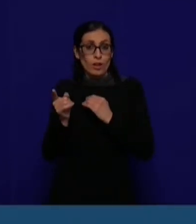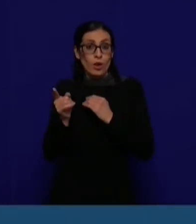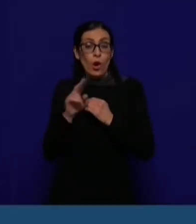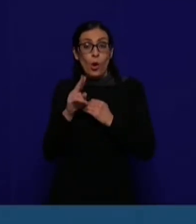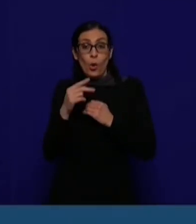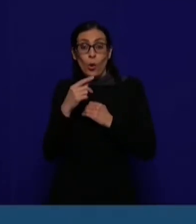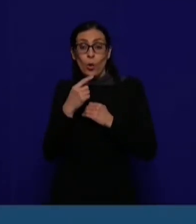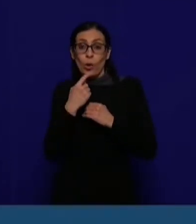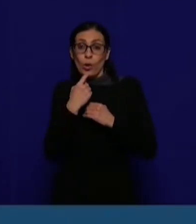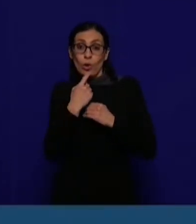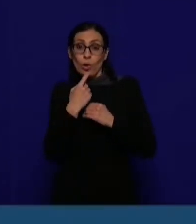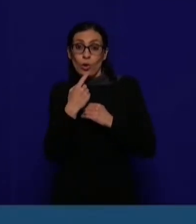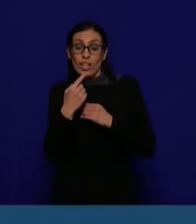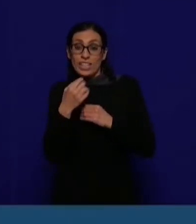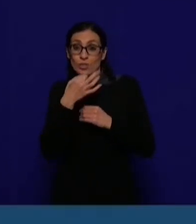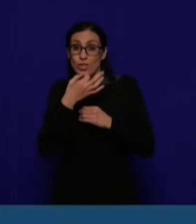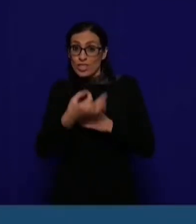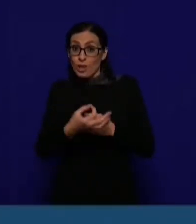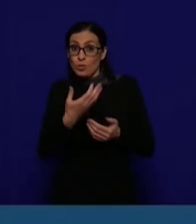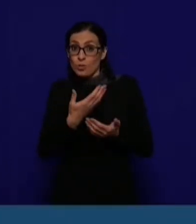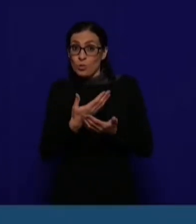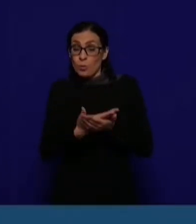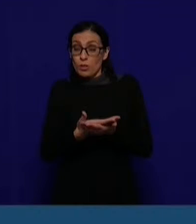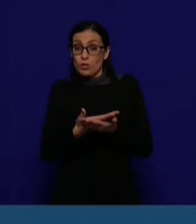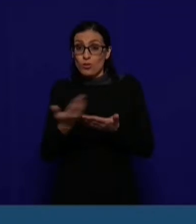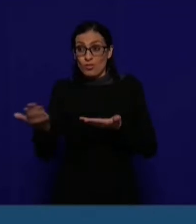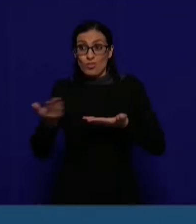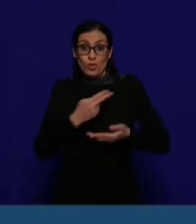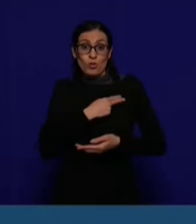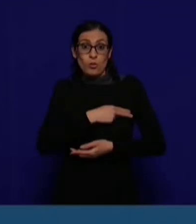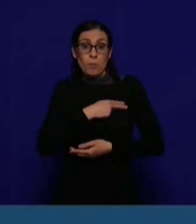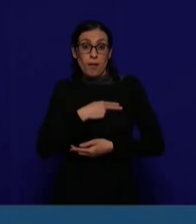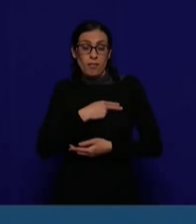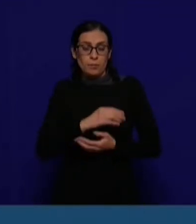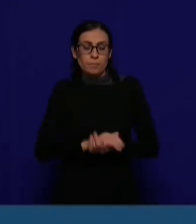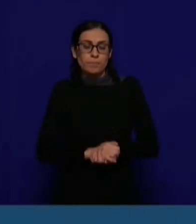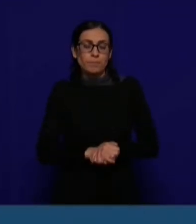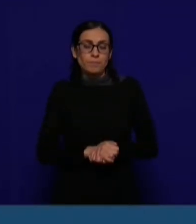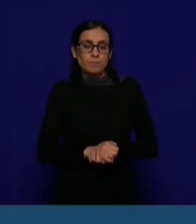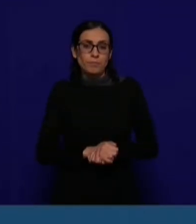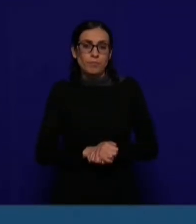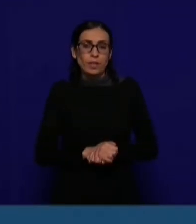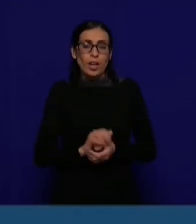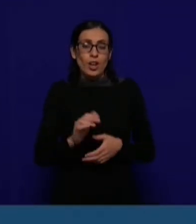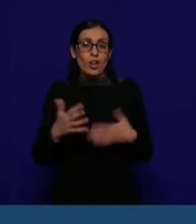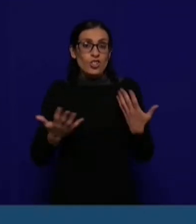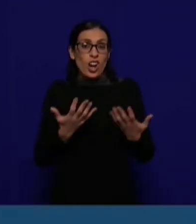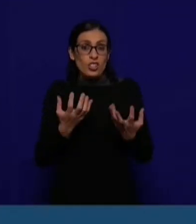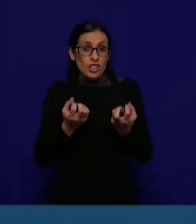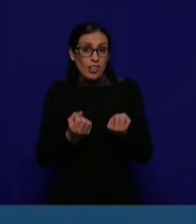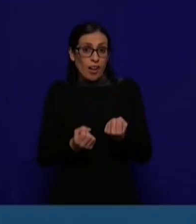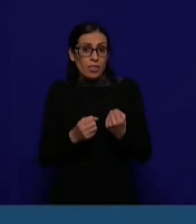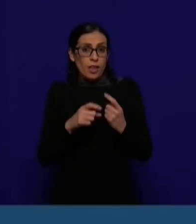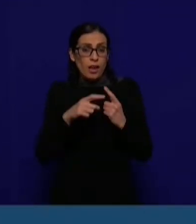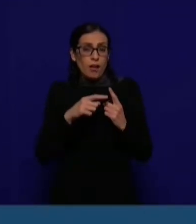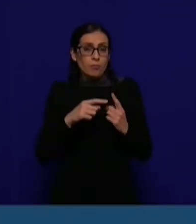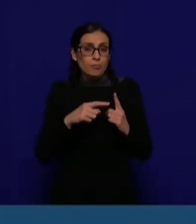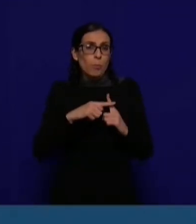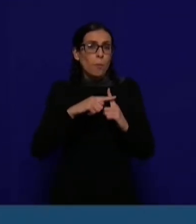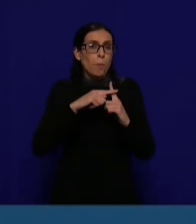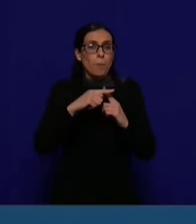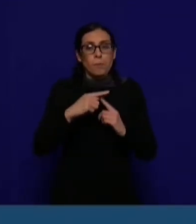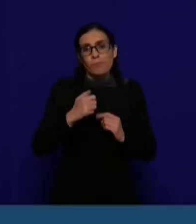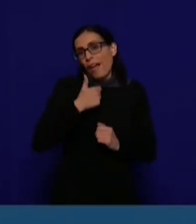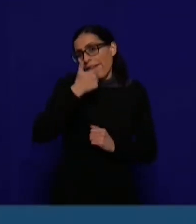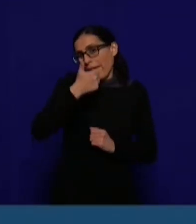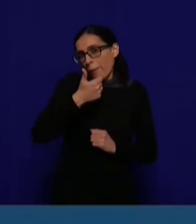huma jkun jistgħu jiġu għaw Malta. Niftakru li l-vantaġġ li għandna wkoll hija li inti meta jkollok